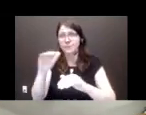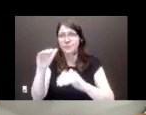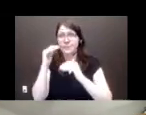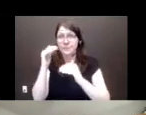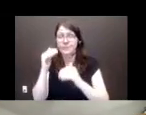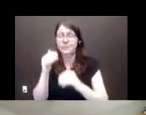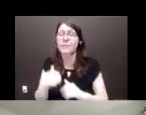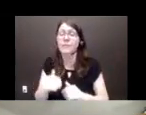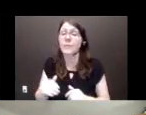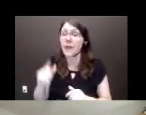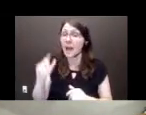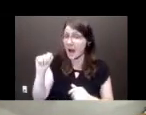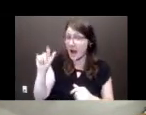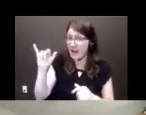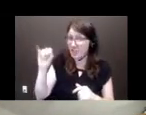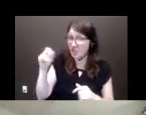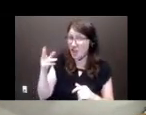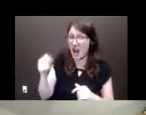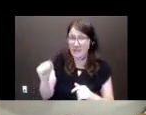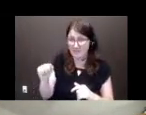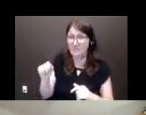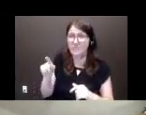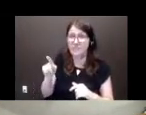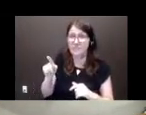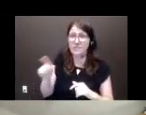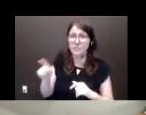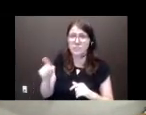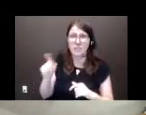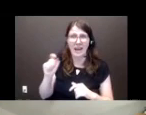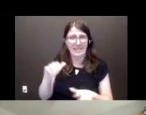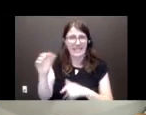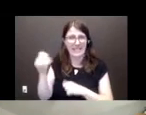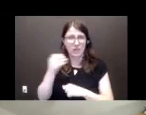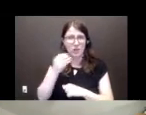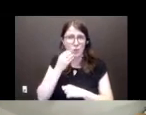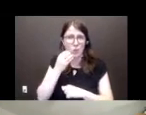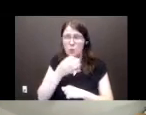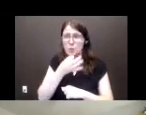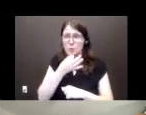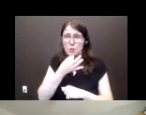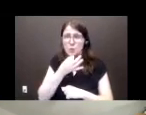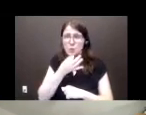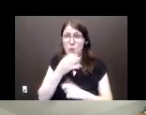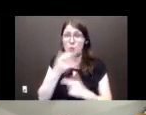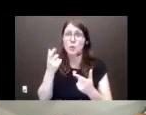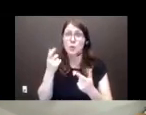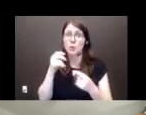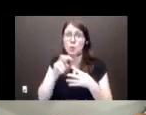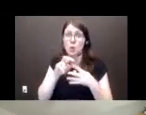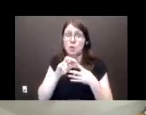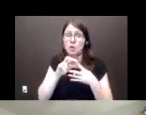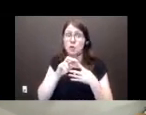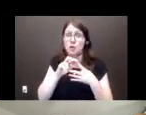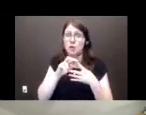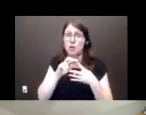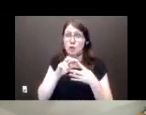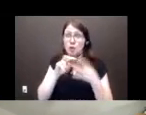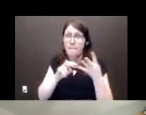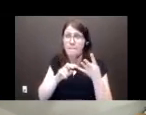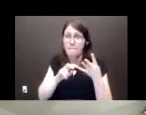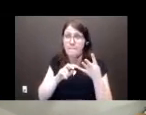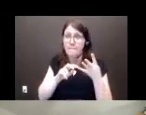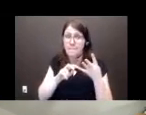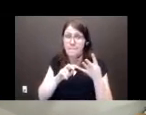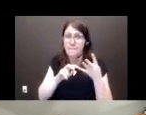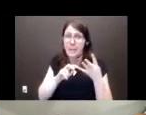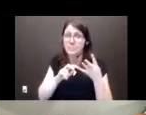are going to jump into a bit of a Camtasia first before we jump into the other topics, if that's okay. And Alicia, are you okay with sharing the